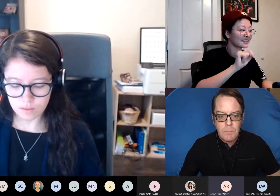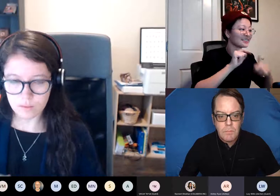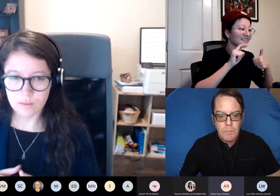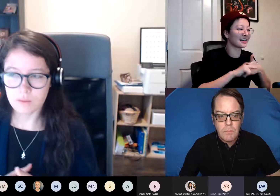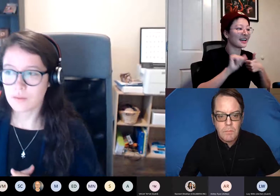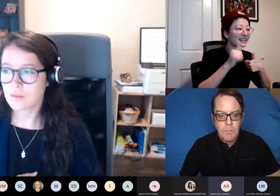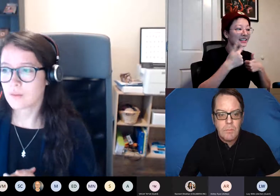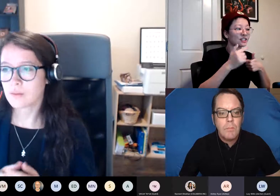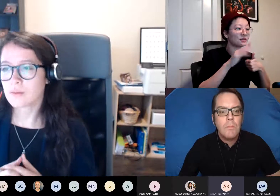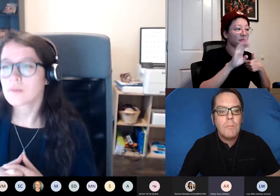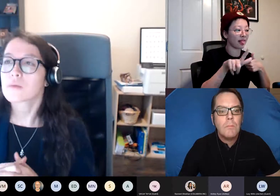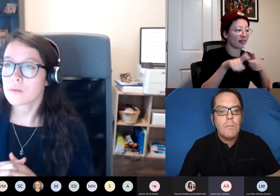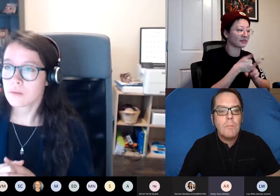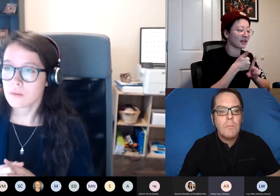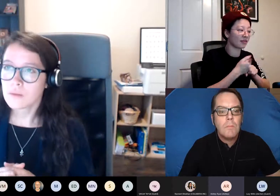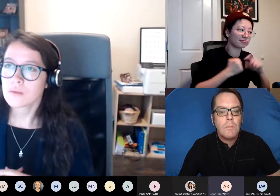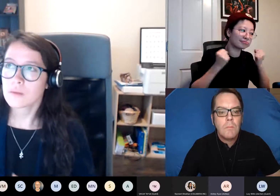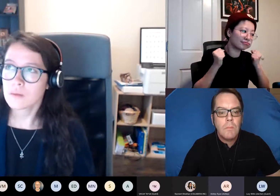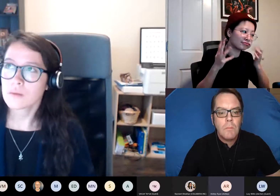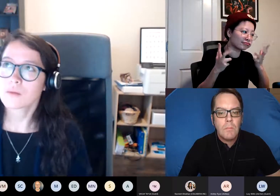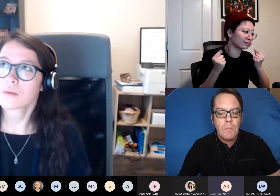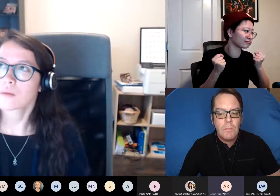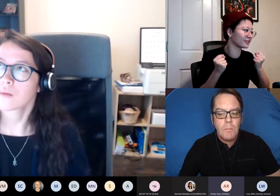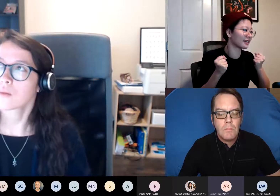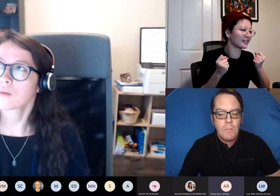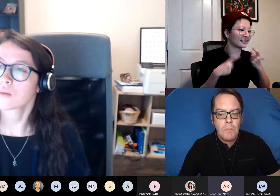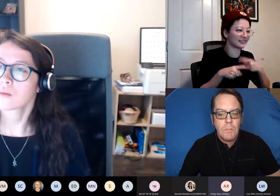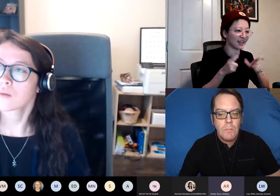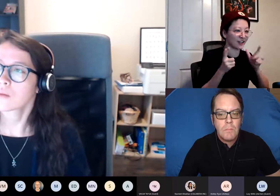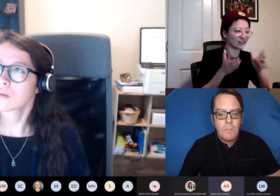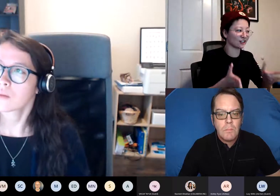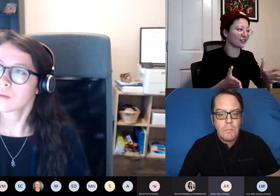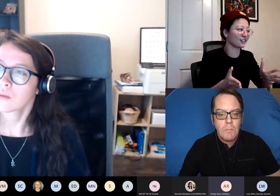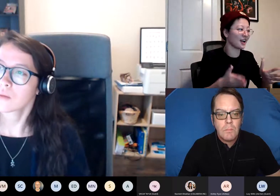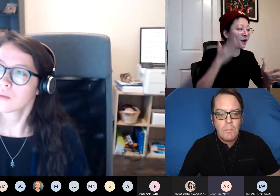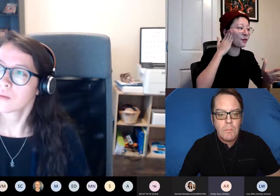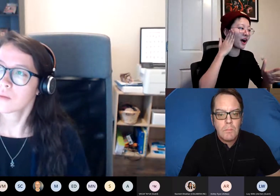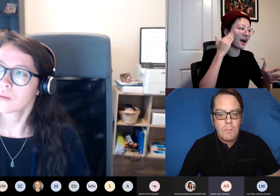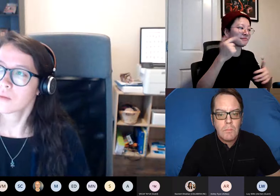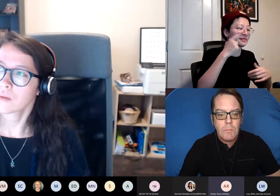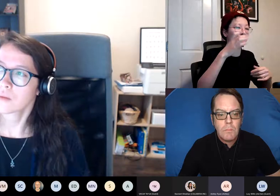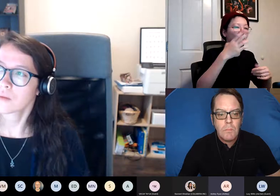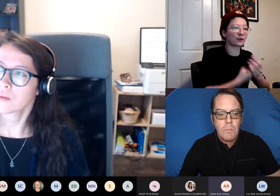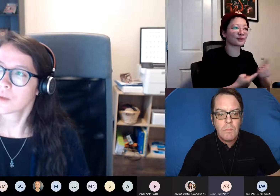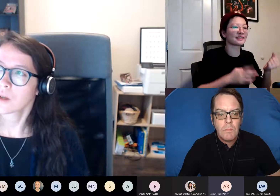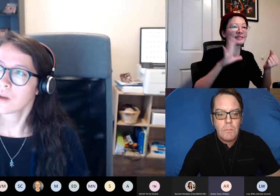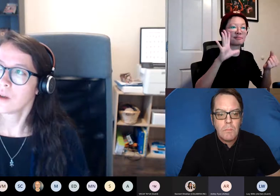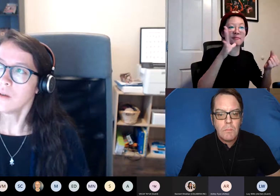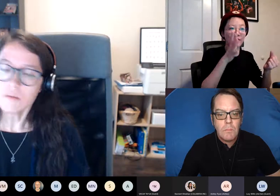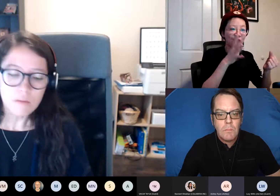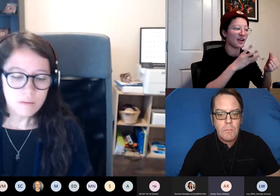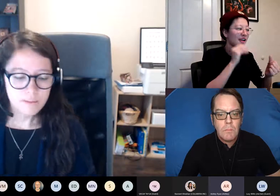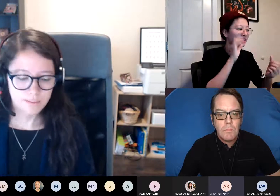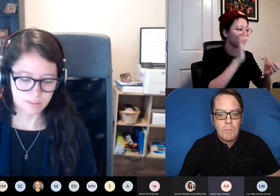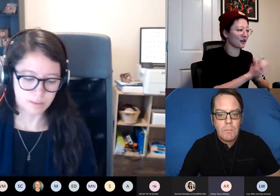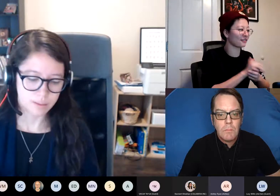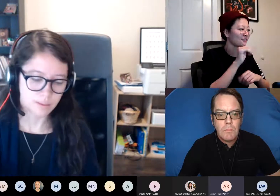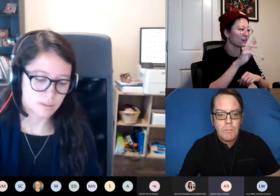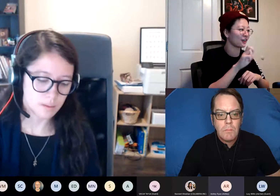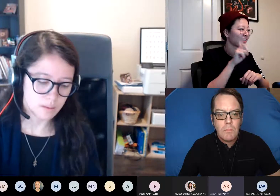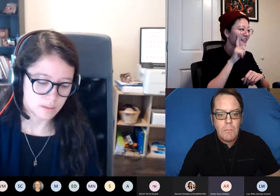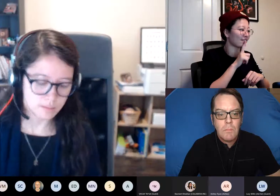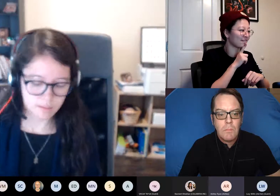Alexander Graham Bell, quite a well-known person. A fun fact is that Alexander Graham Bell himself was fluent in sign